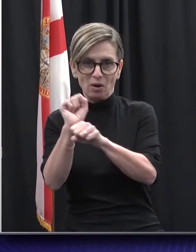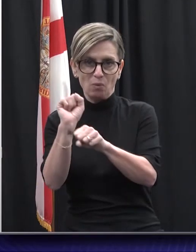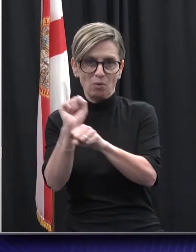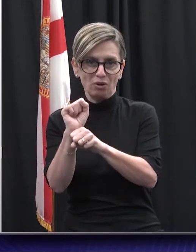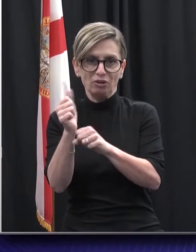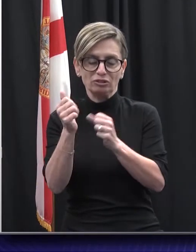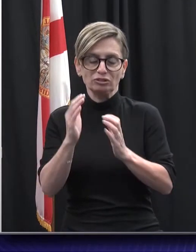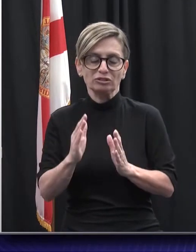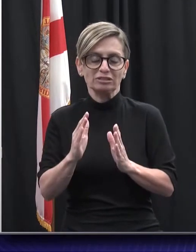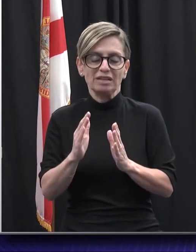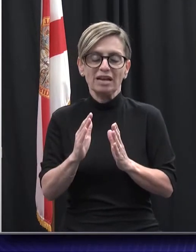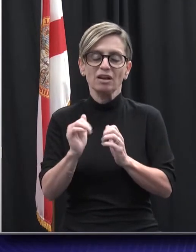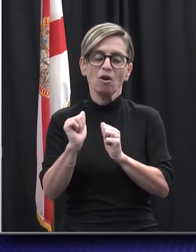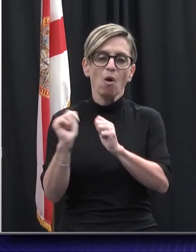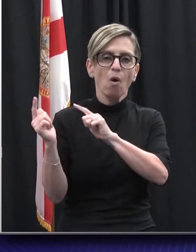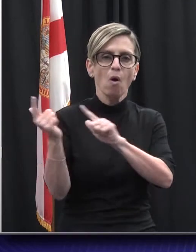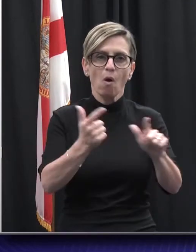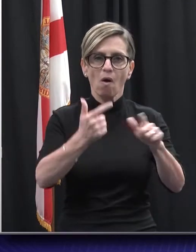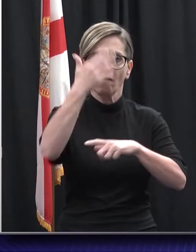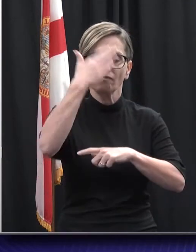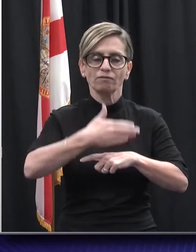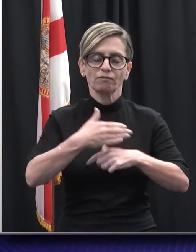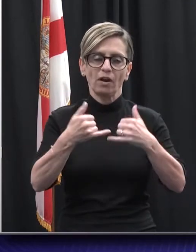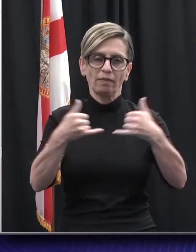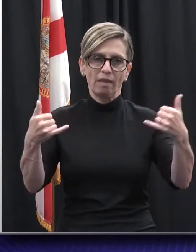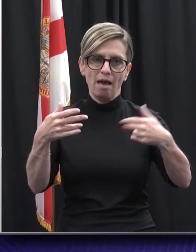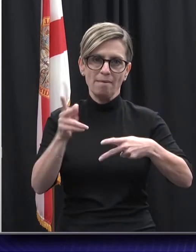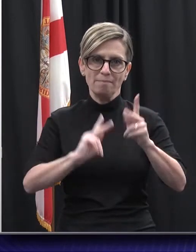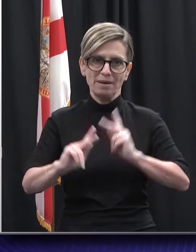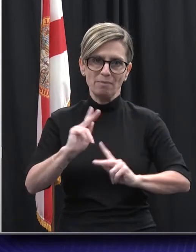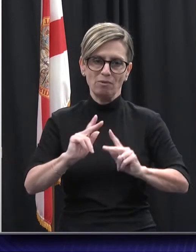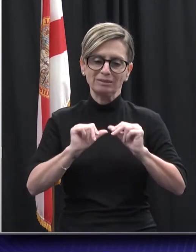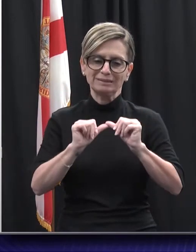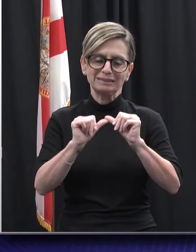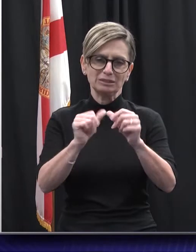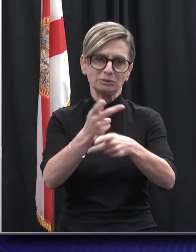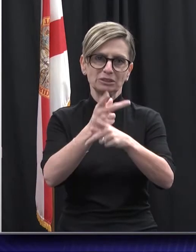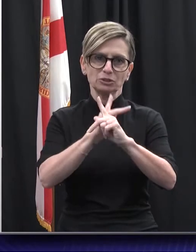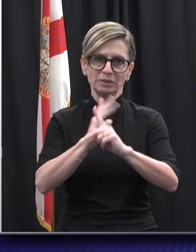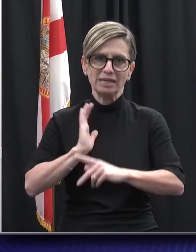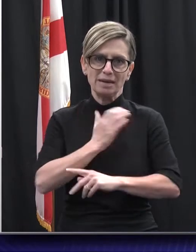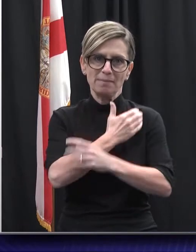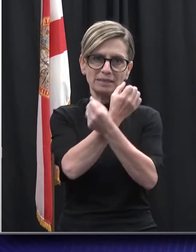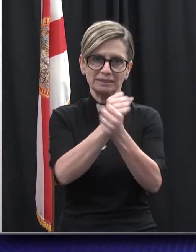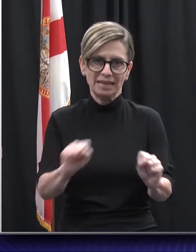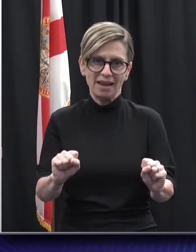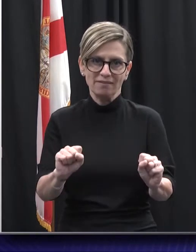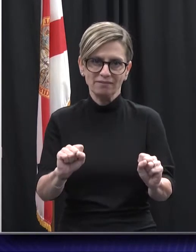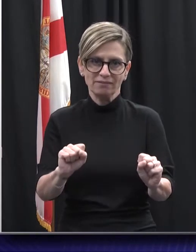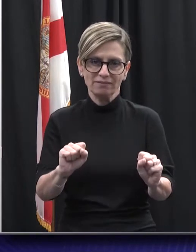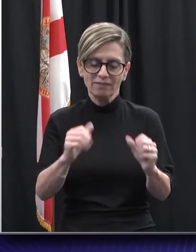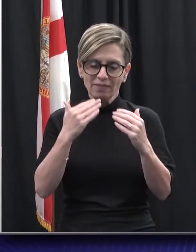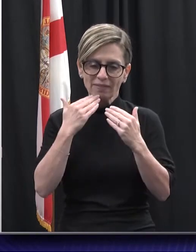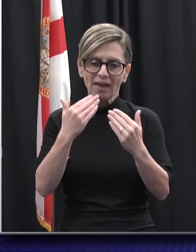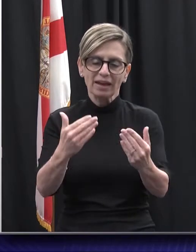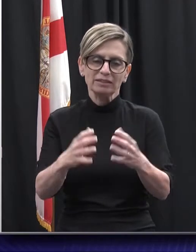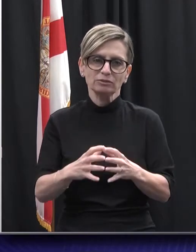on the front line today and every day keeping us safe. I just want to say thank you from all of us, because your